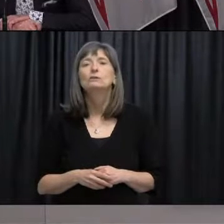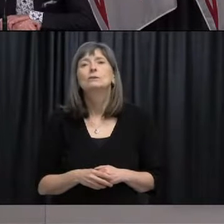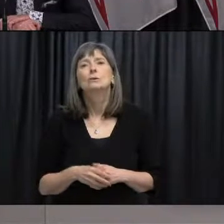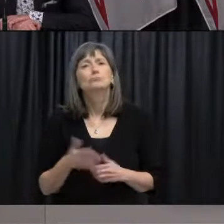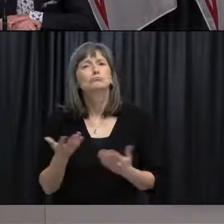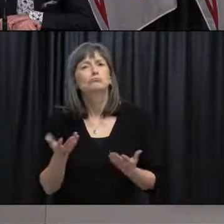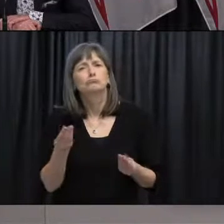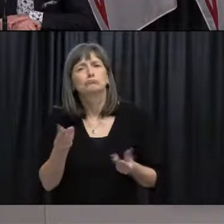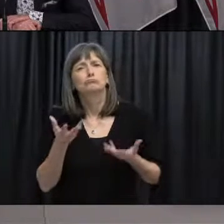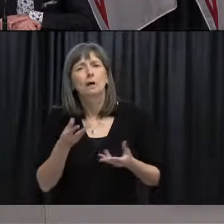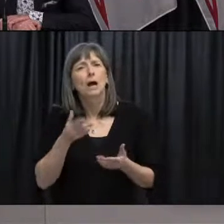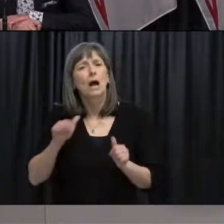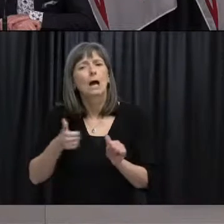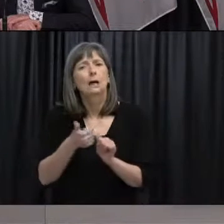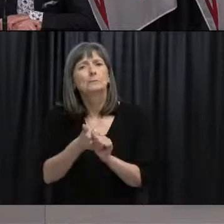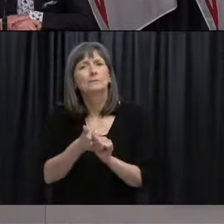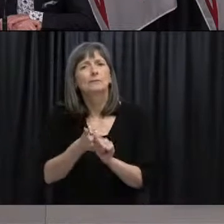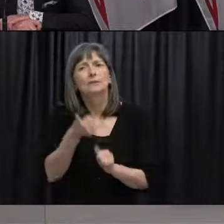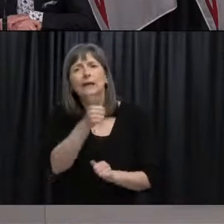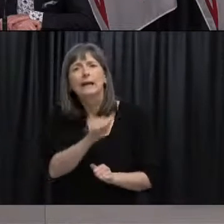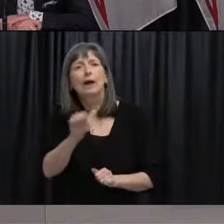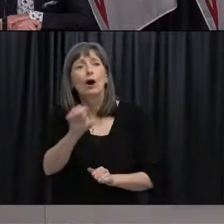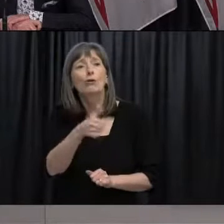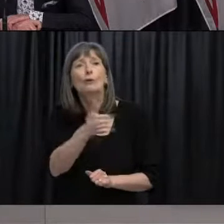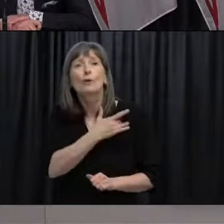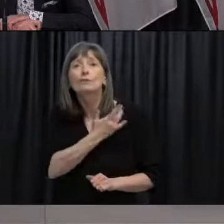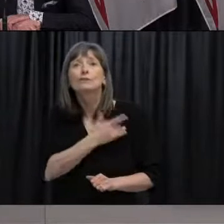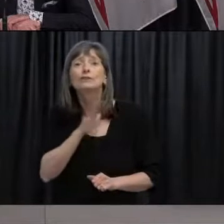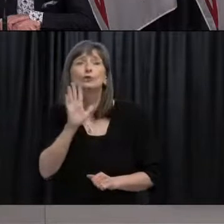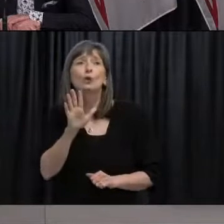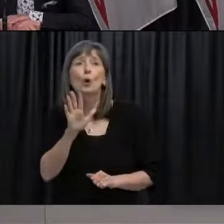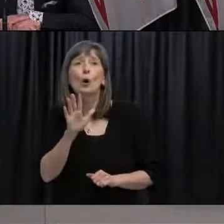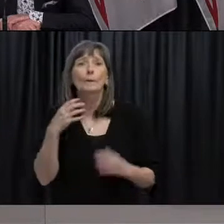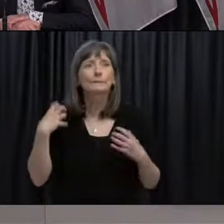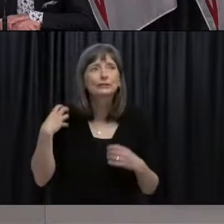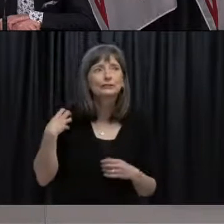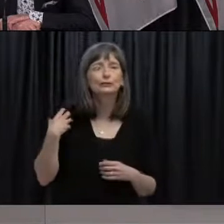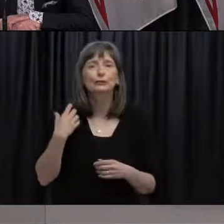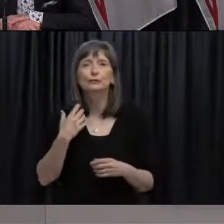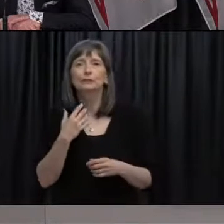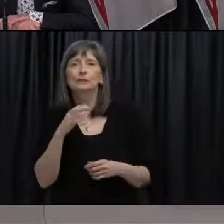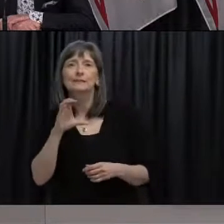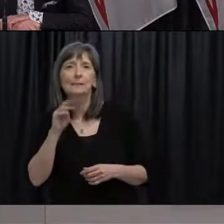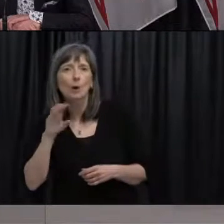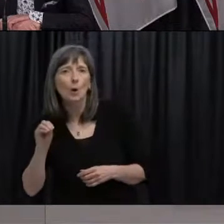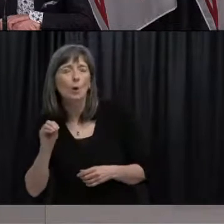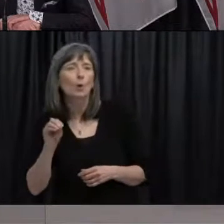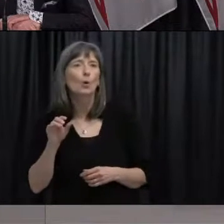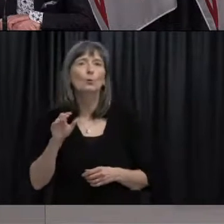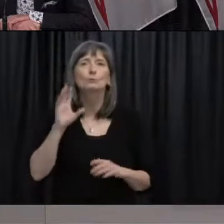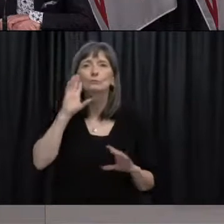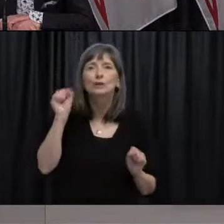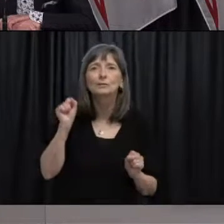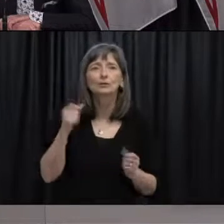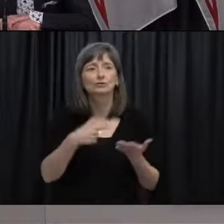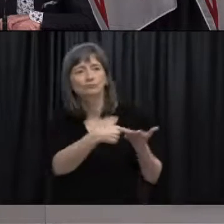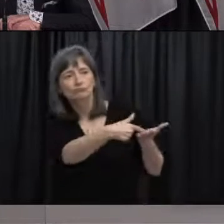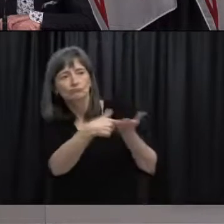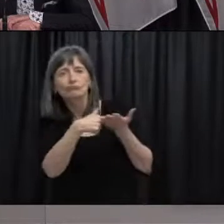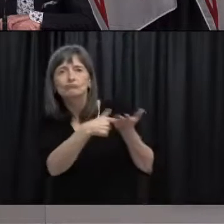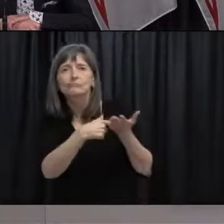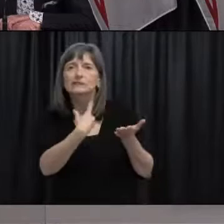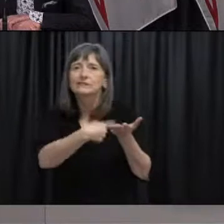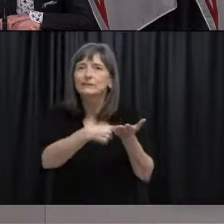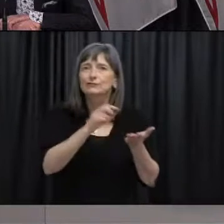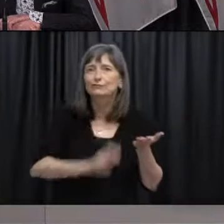with counterparts in other provinces related to lifting measures related to interprovincial travel, and